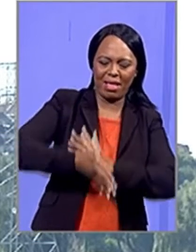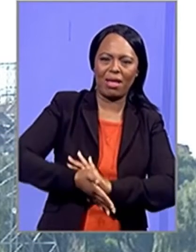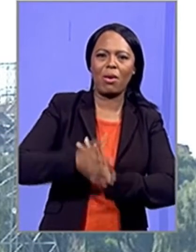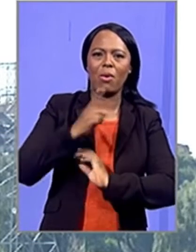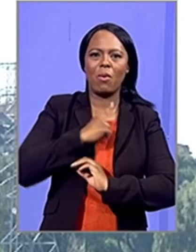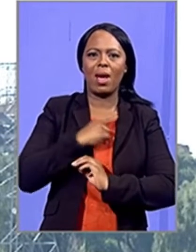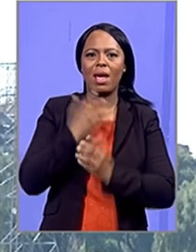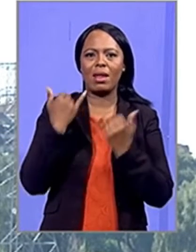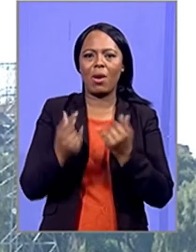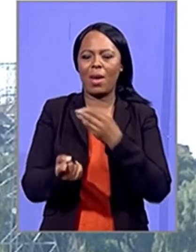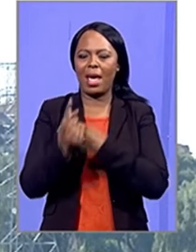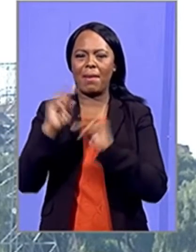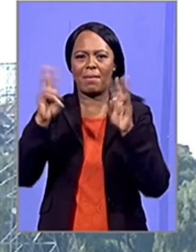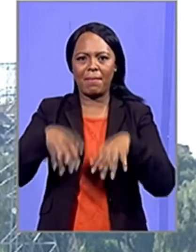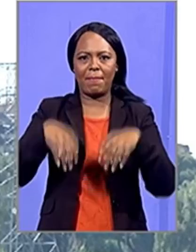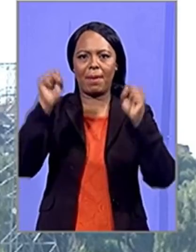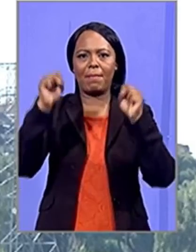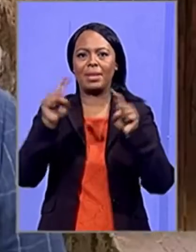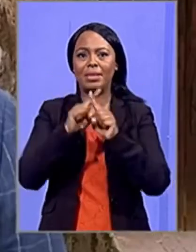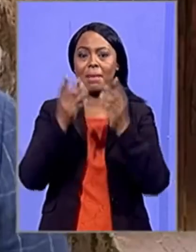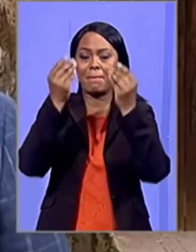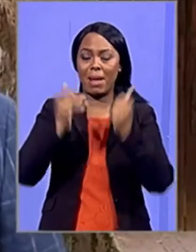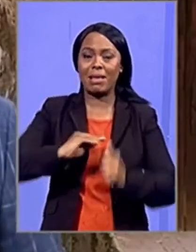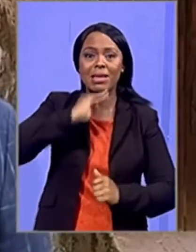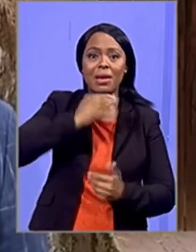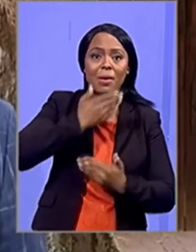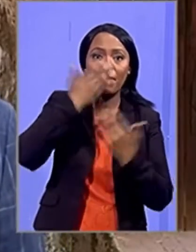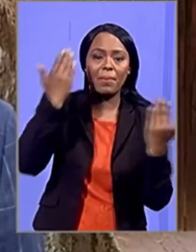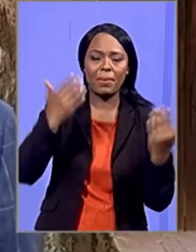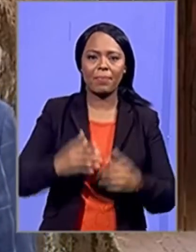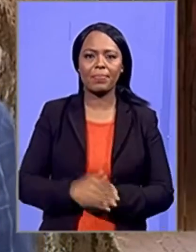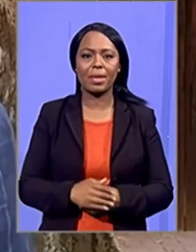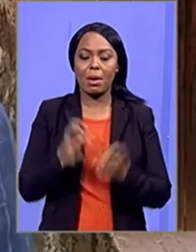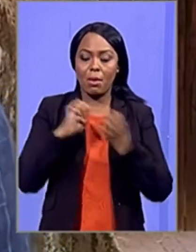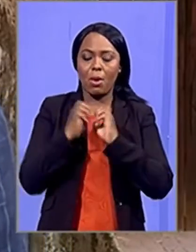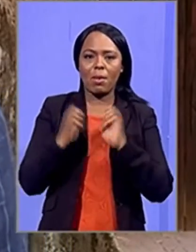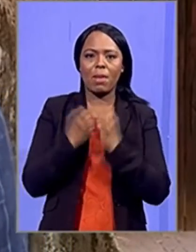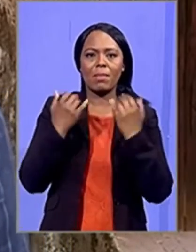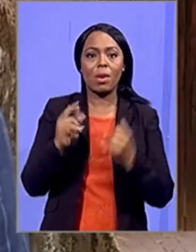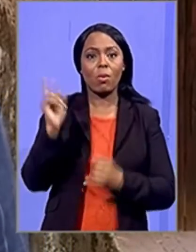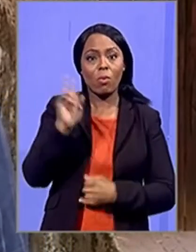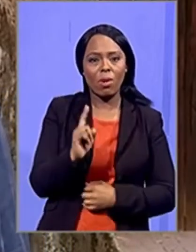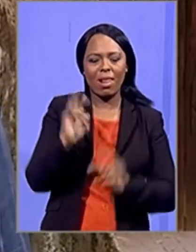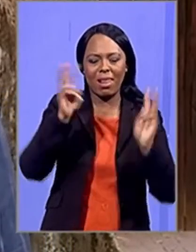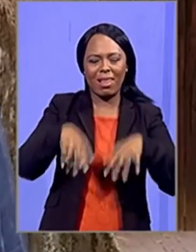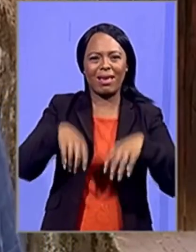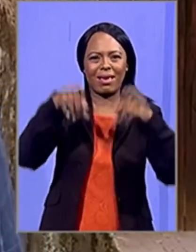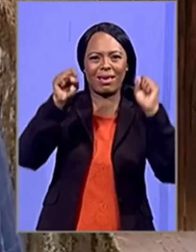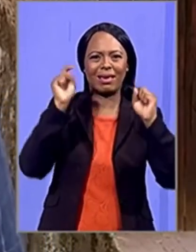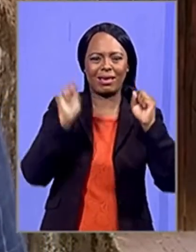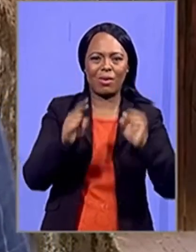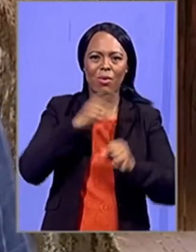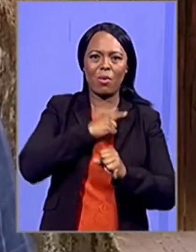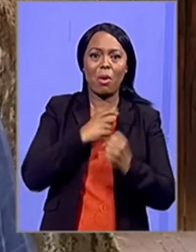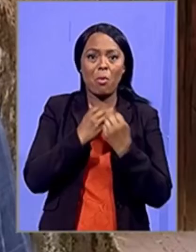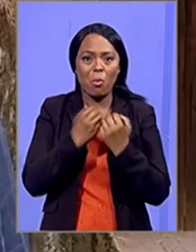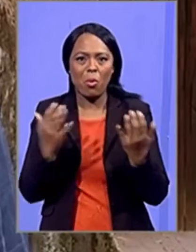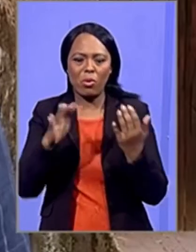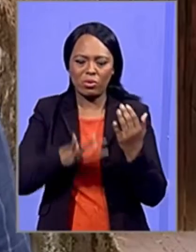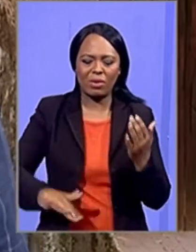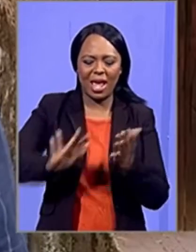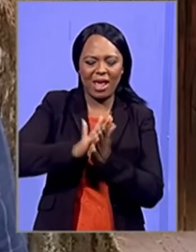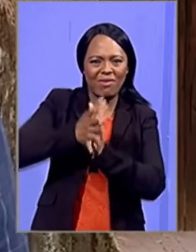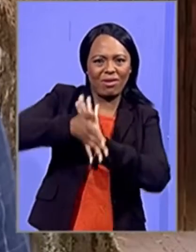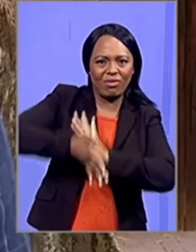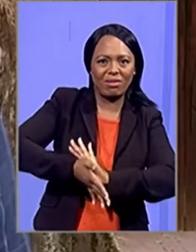shedding ka madi a seng mo tekanyetsokabong ya one. Mathata le hore a teng hona tjena ke yana a load shedding hobane boholo ba marangrang kapa the